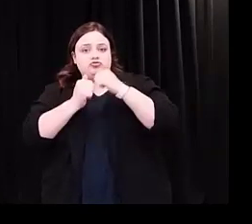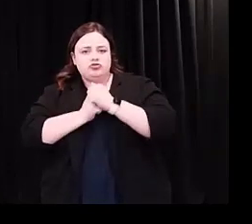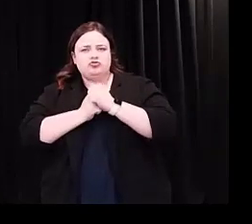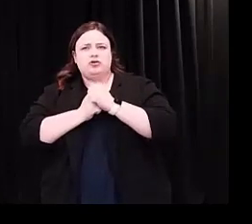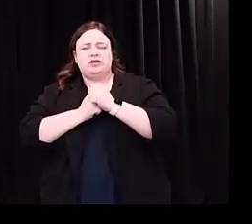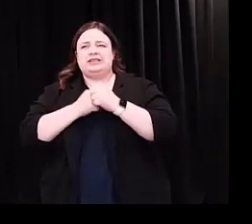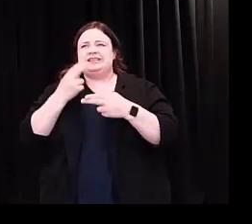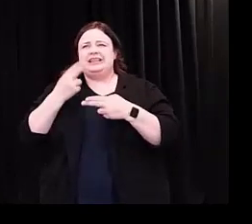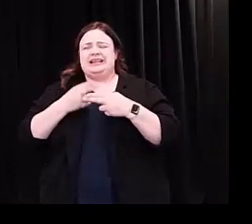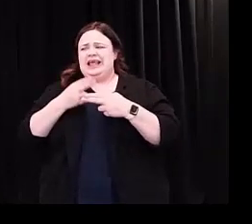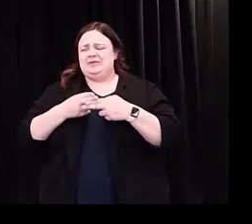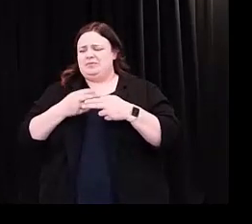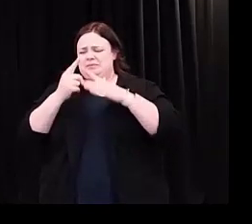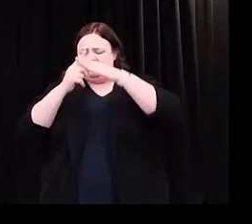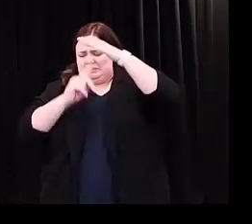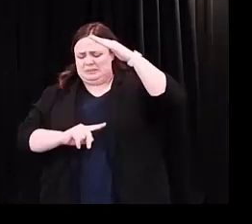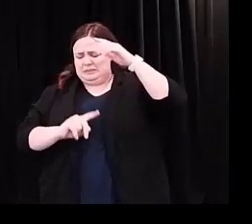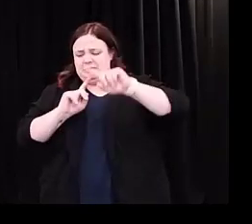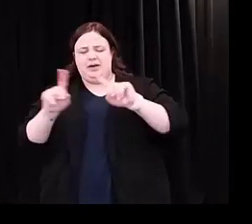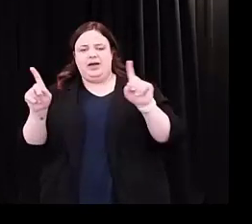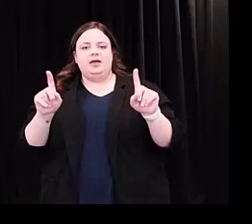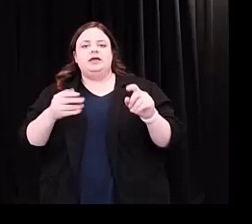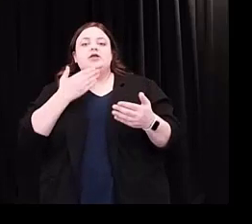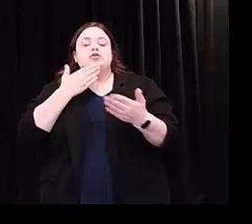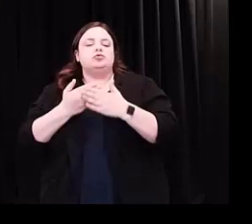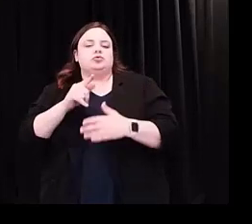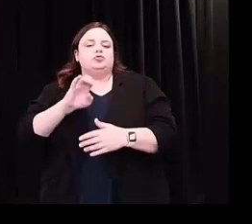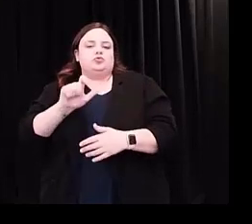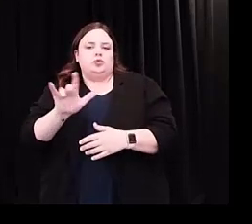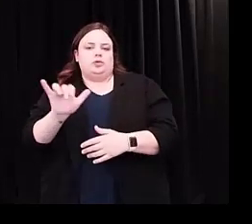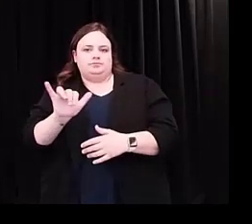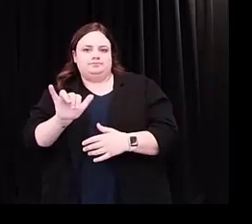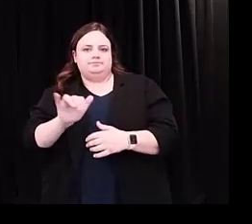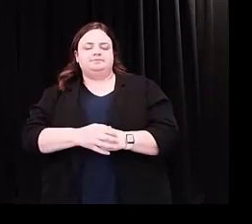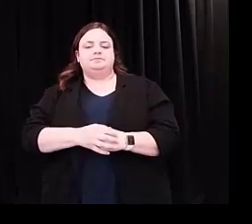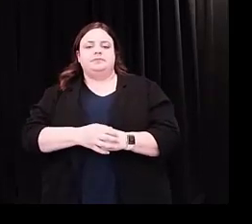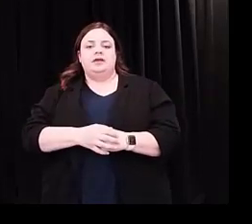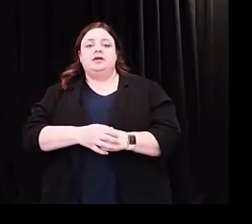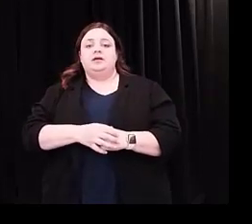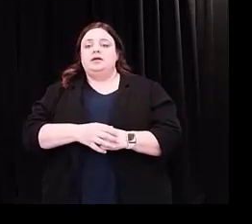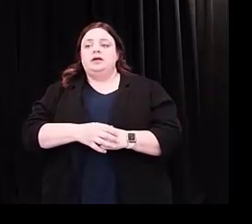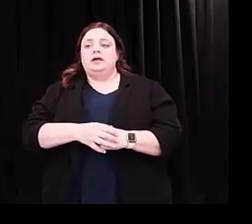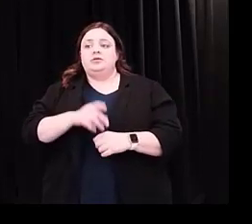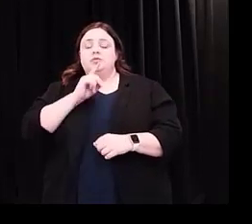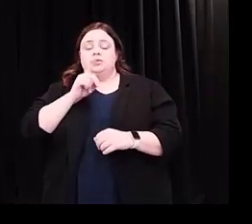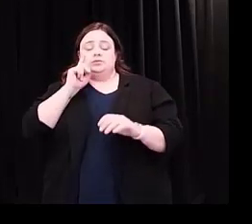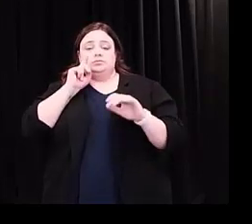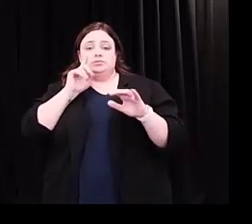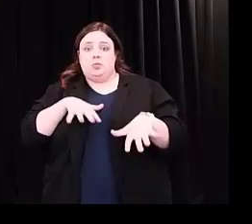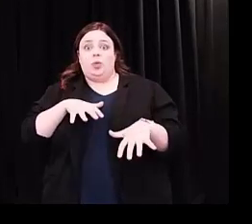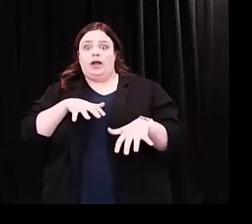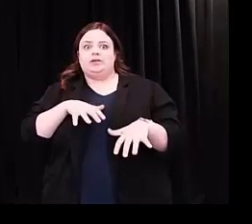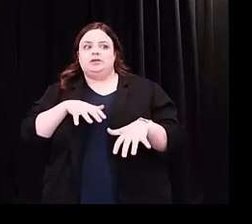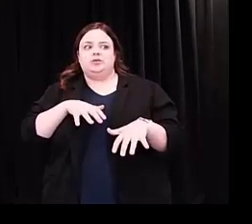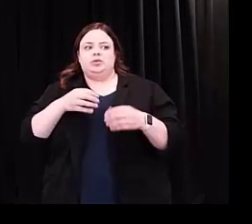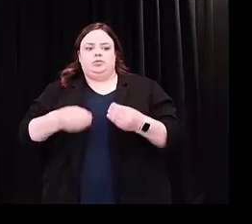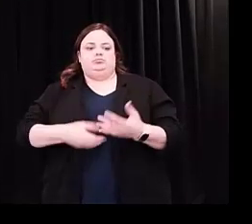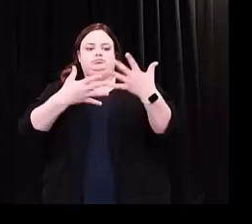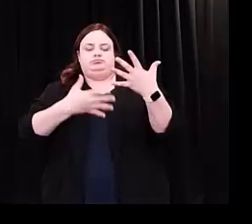top of my head, but it's a good tool also, and is very surprising when you pull it up on some websites.